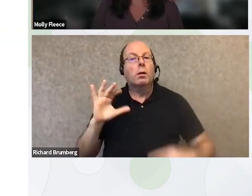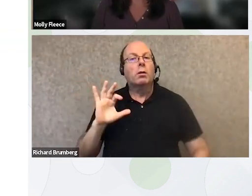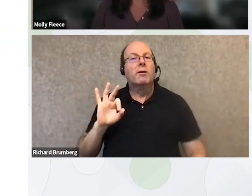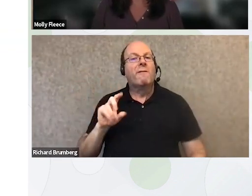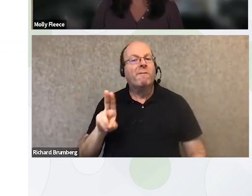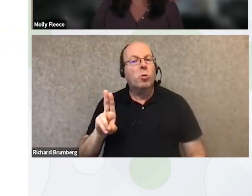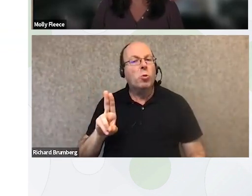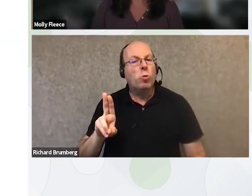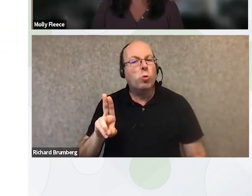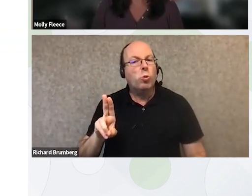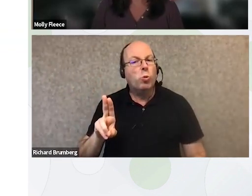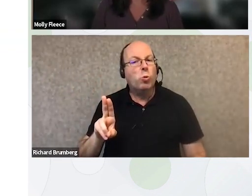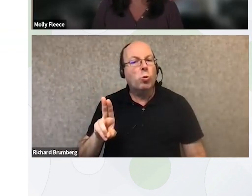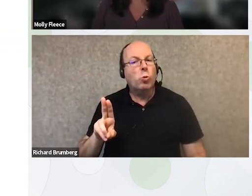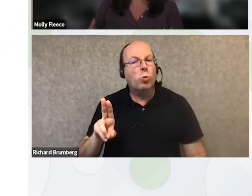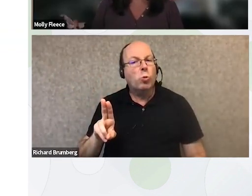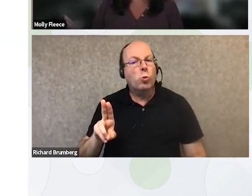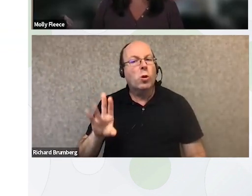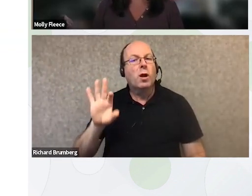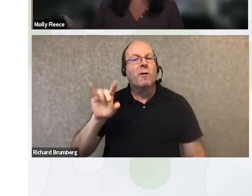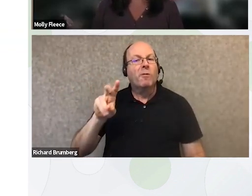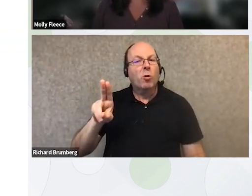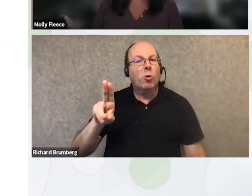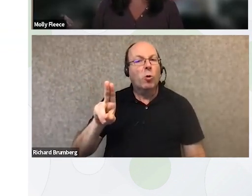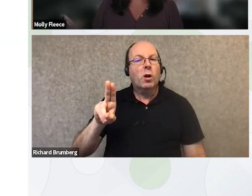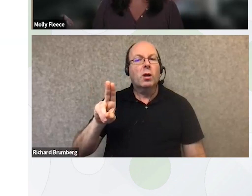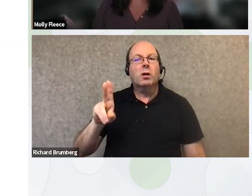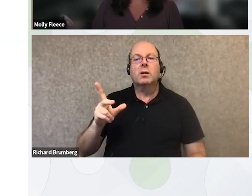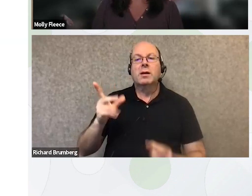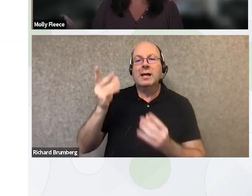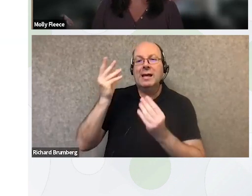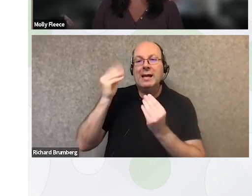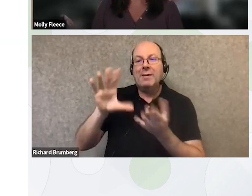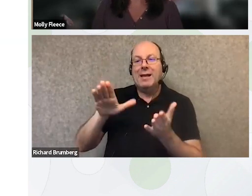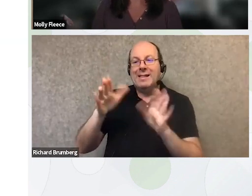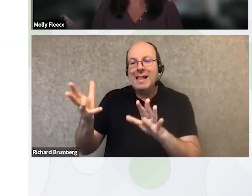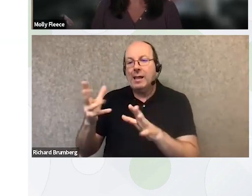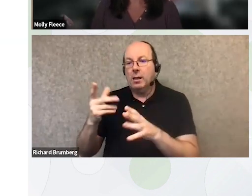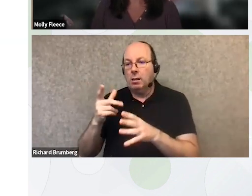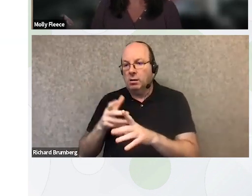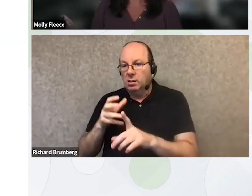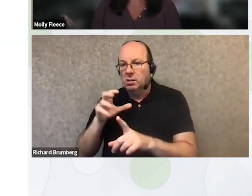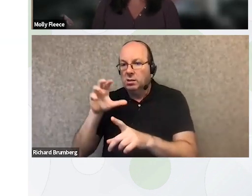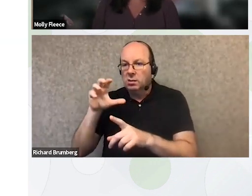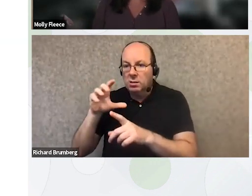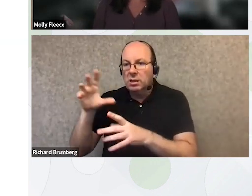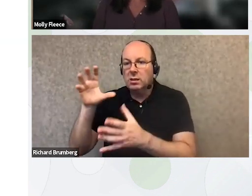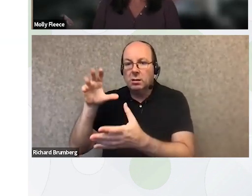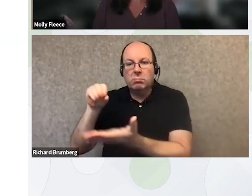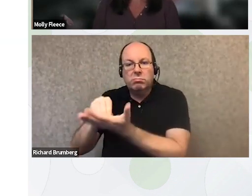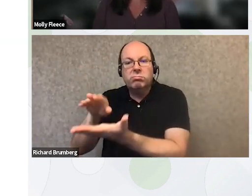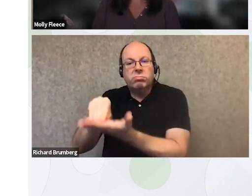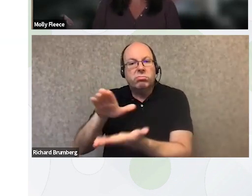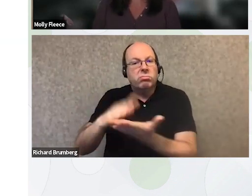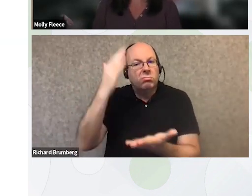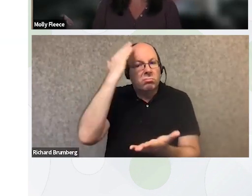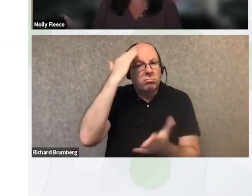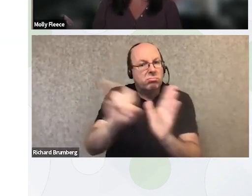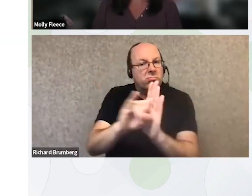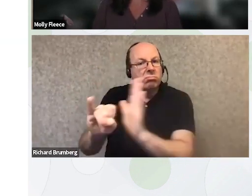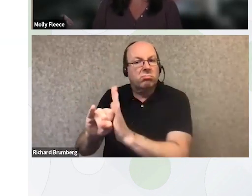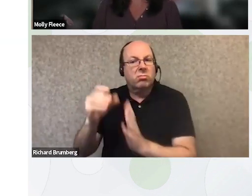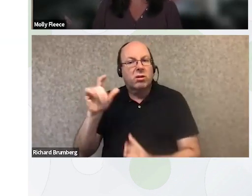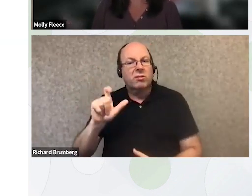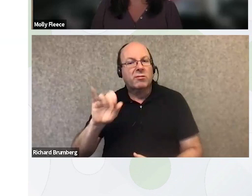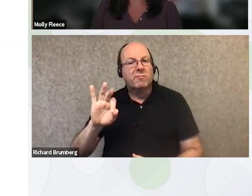influenza, not being able to fully capture our influenza deaths appropriately here. And we also know that our seasonal